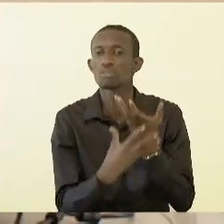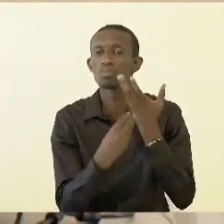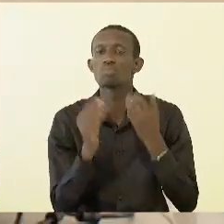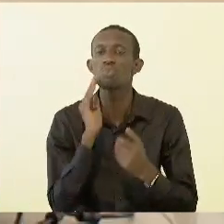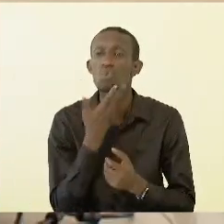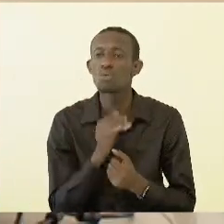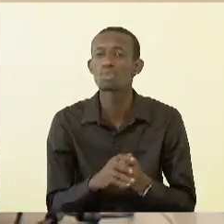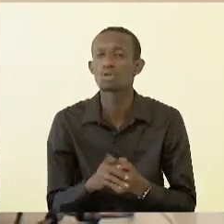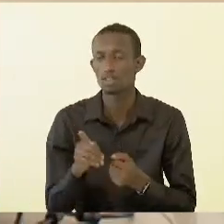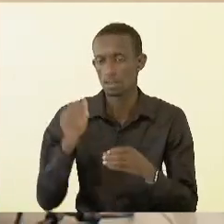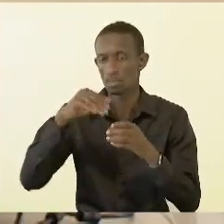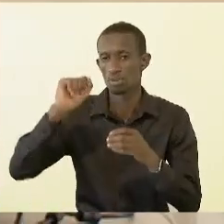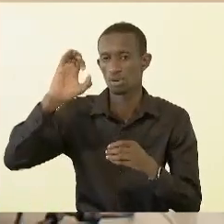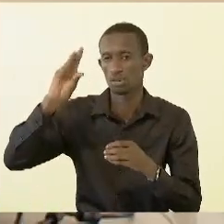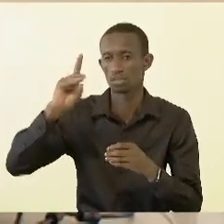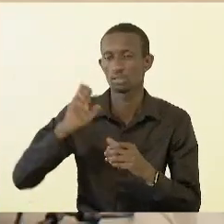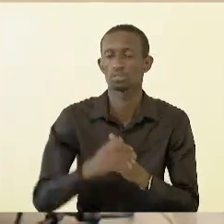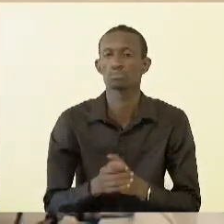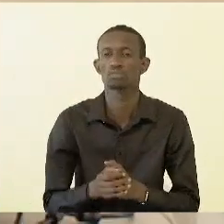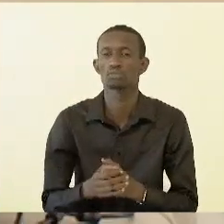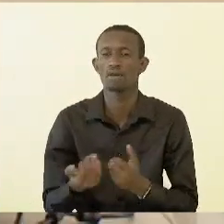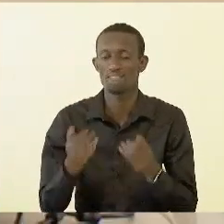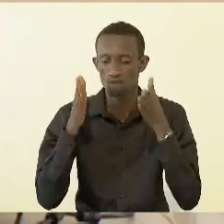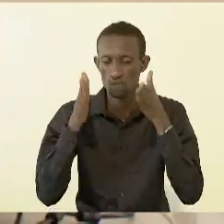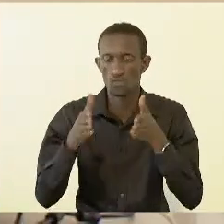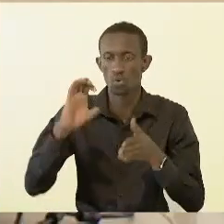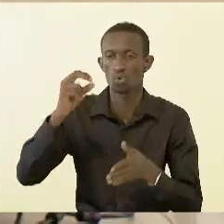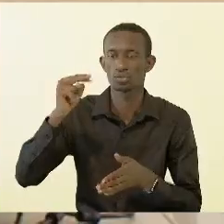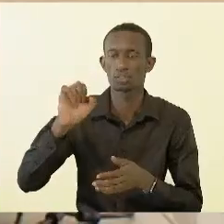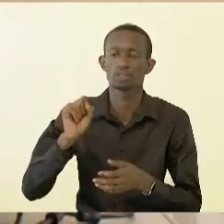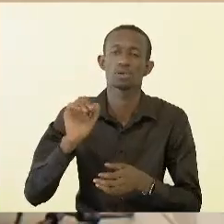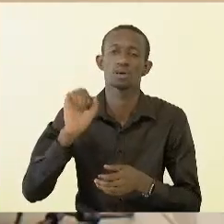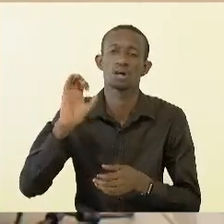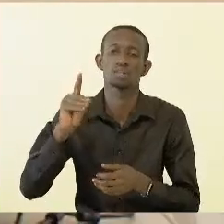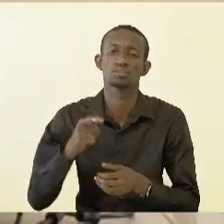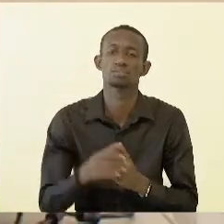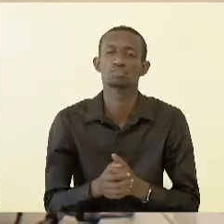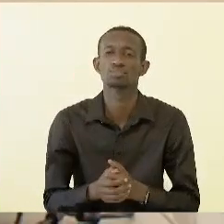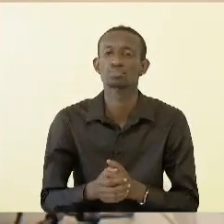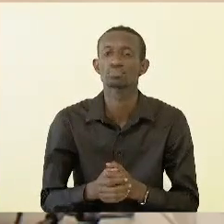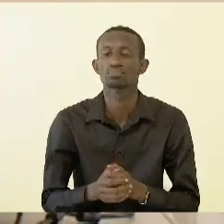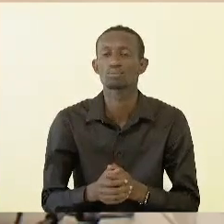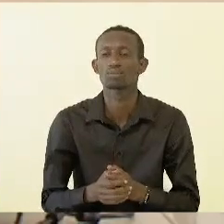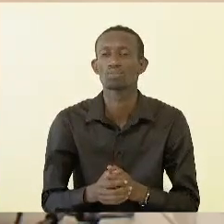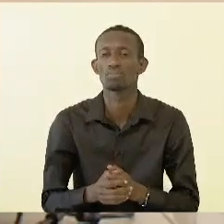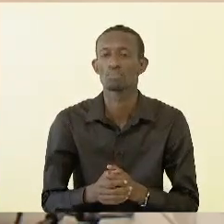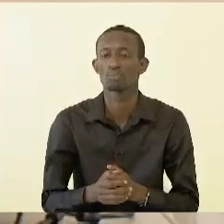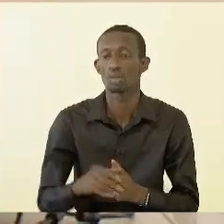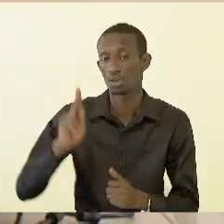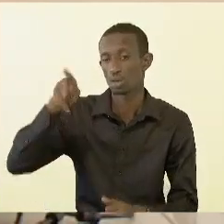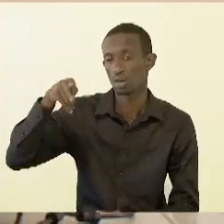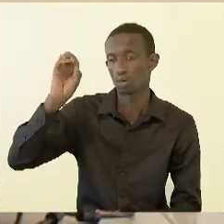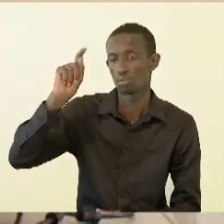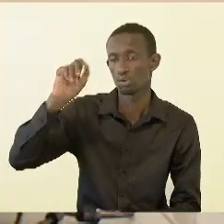be able to get the concentrated acid. So here, potassium nitrate is preferred